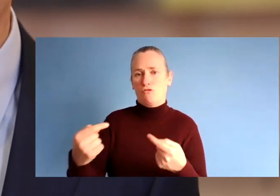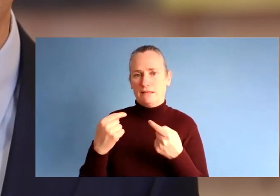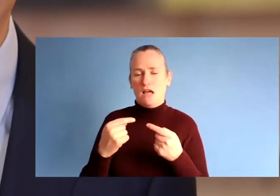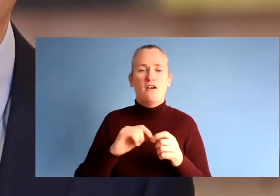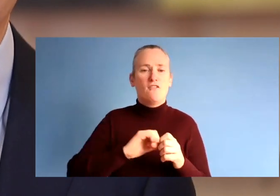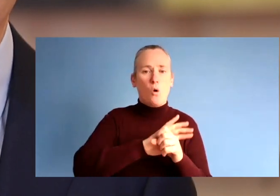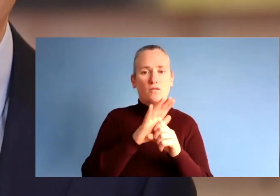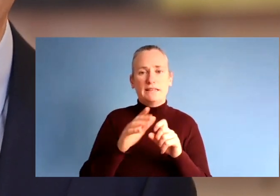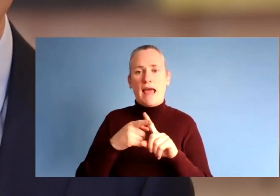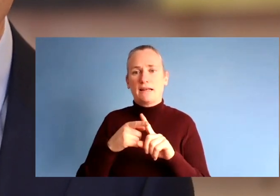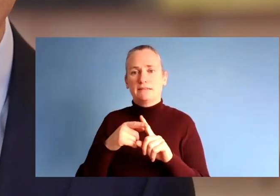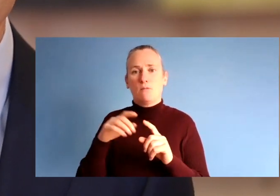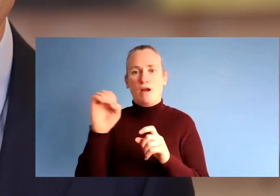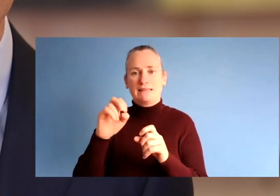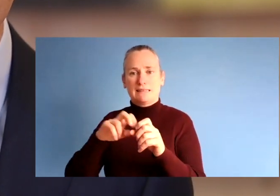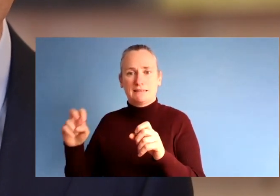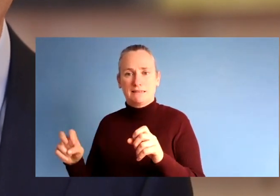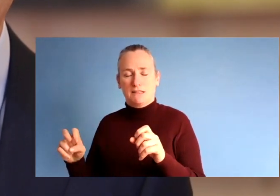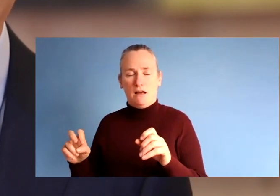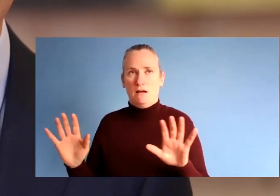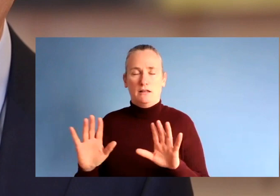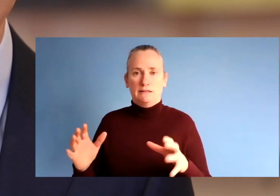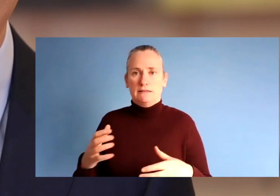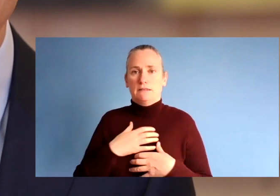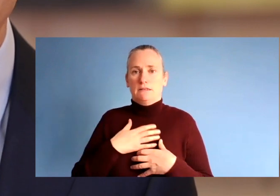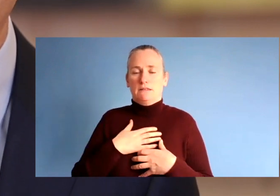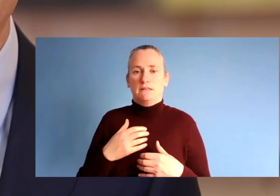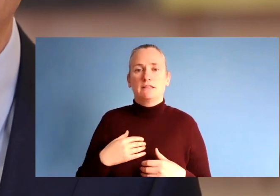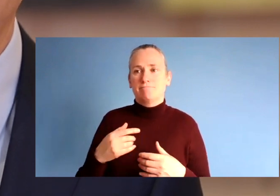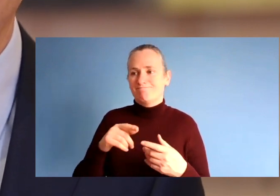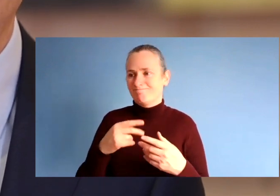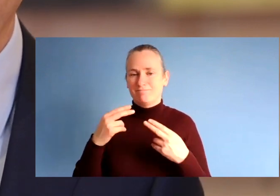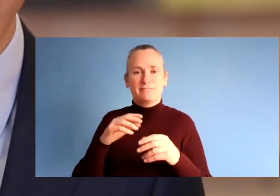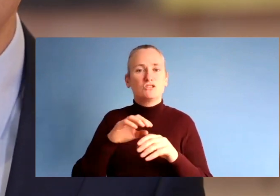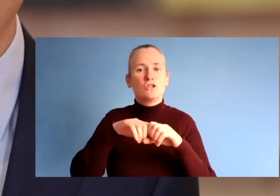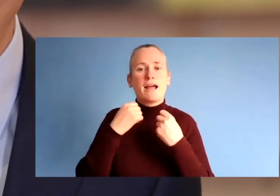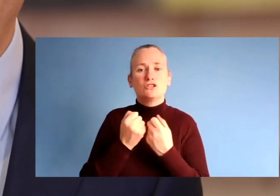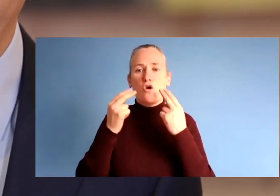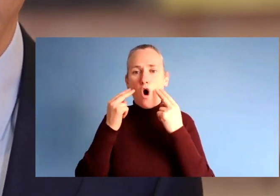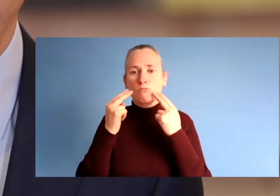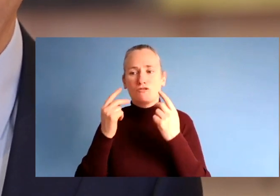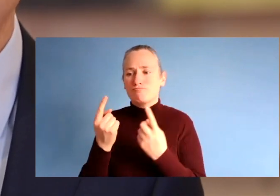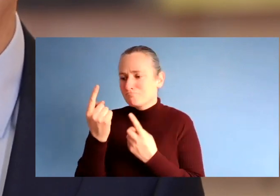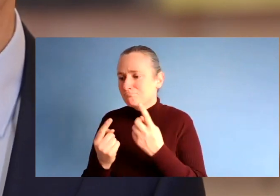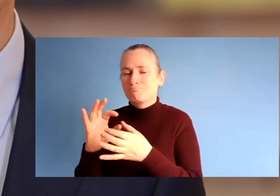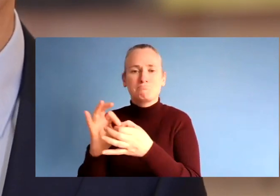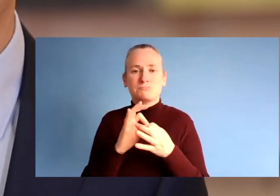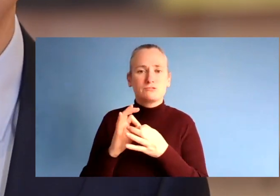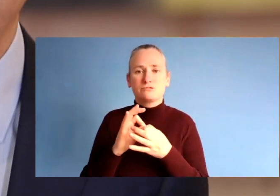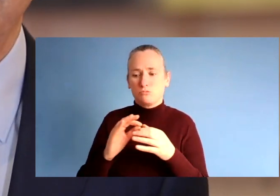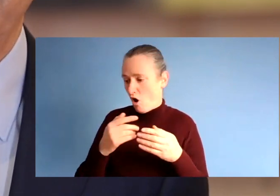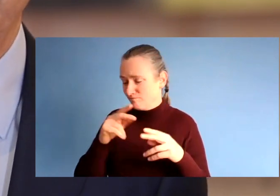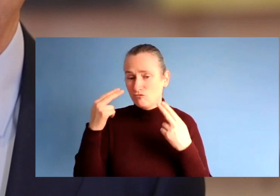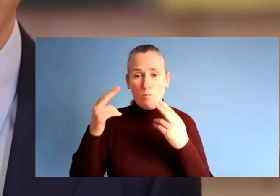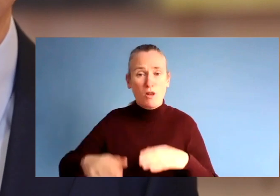are daunting. The established societal and economic norms of engagement that we've all grown up with have been turned on their